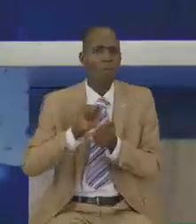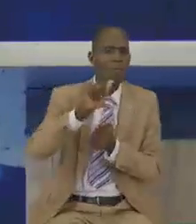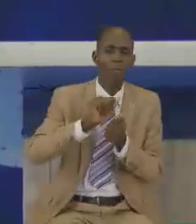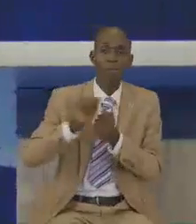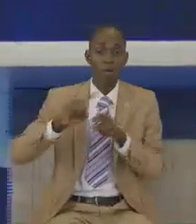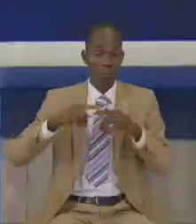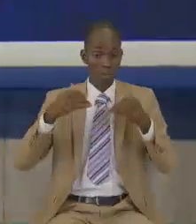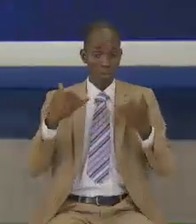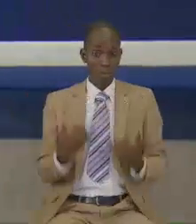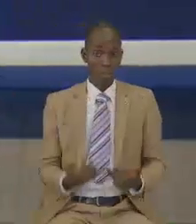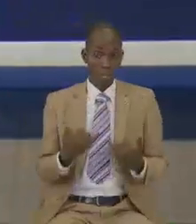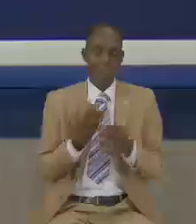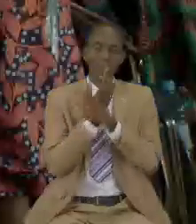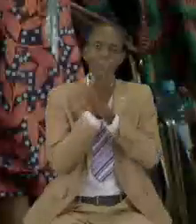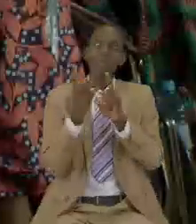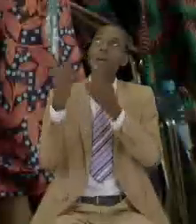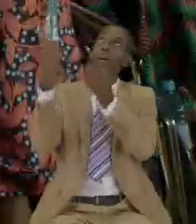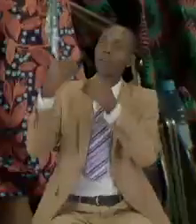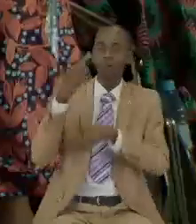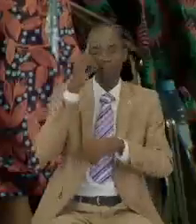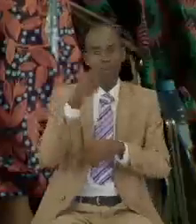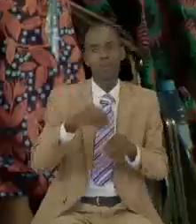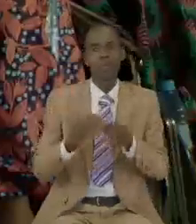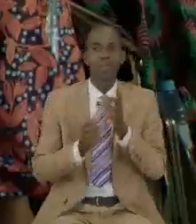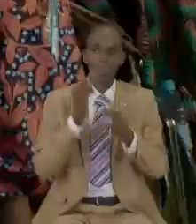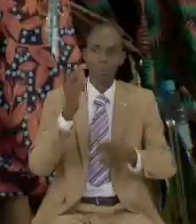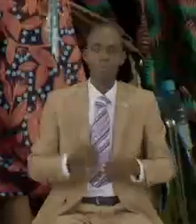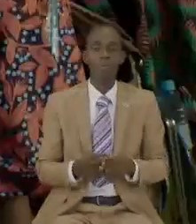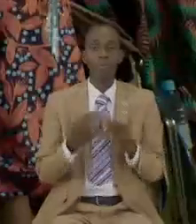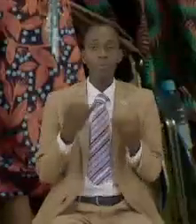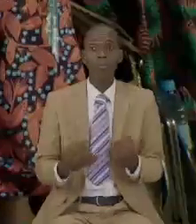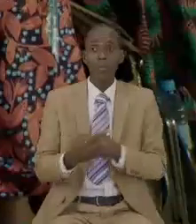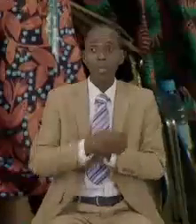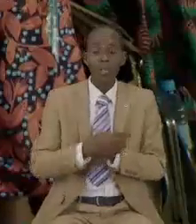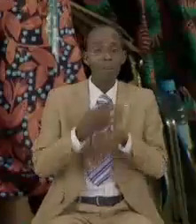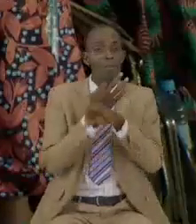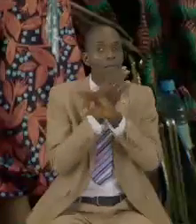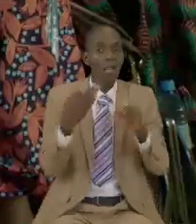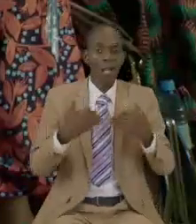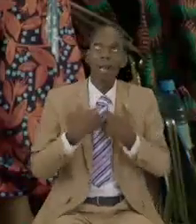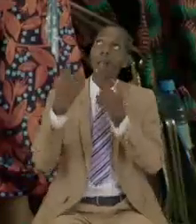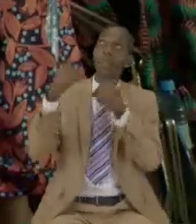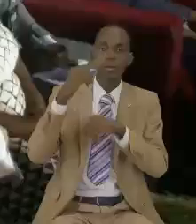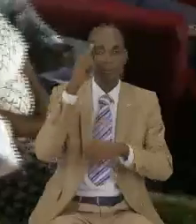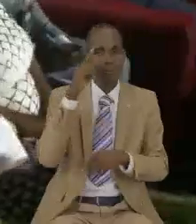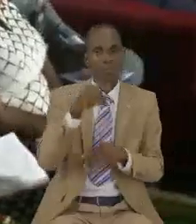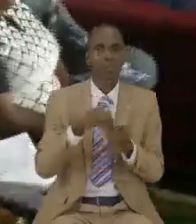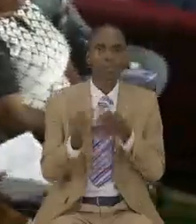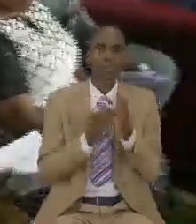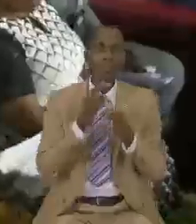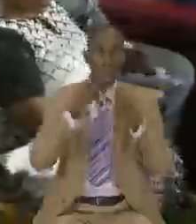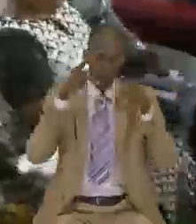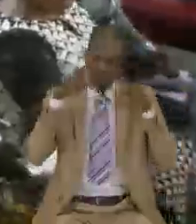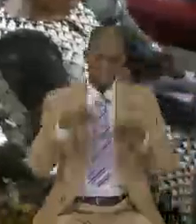today, deliverance has come. Today, freedom has come.